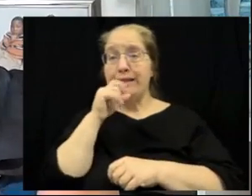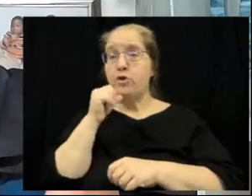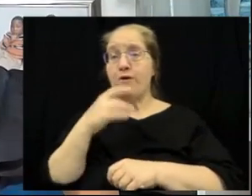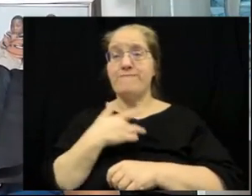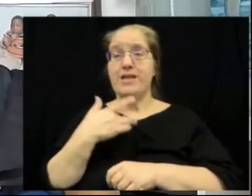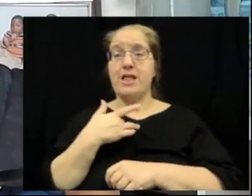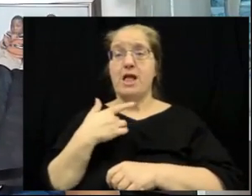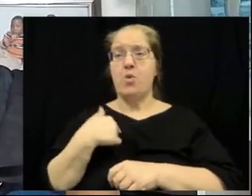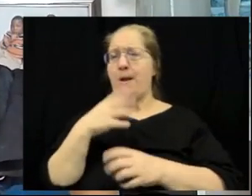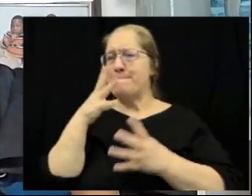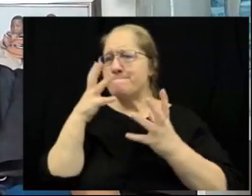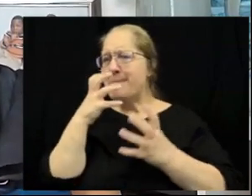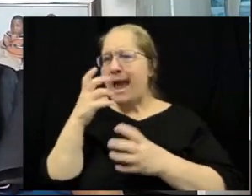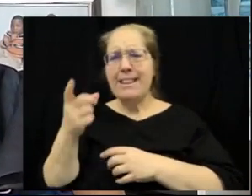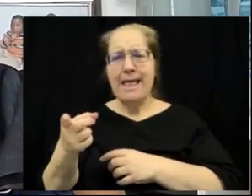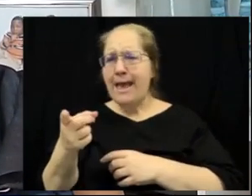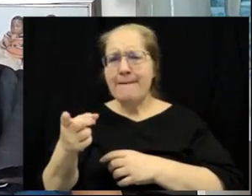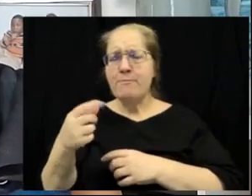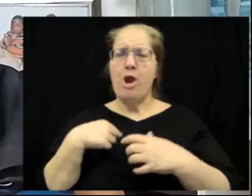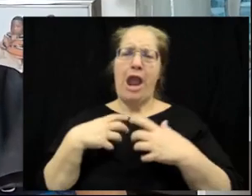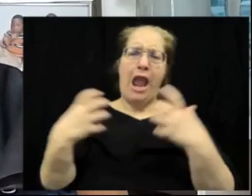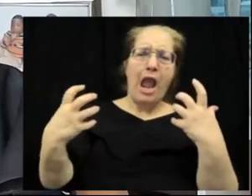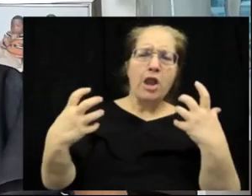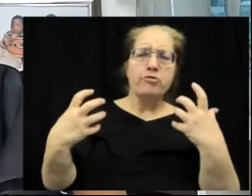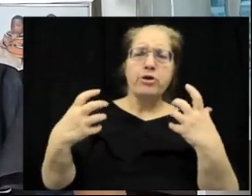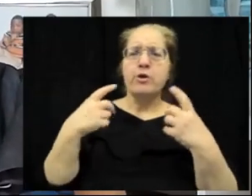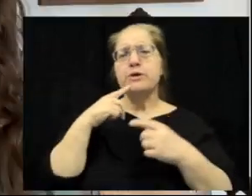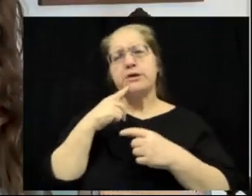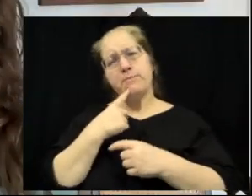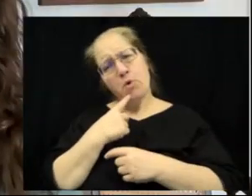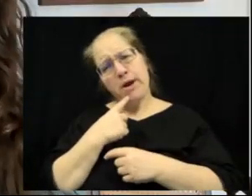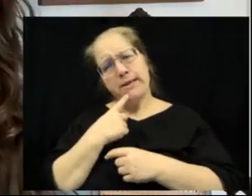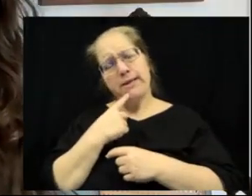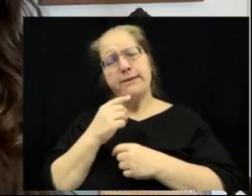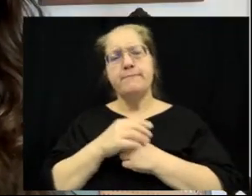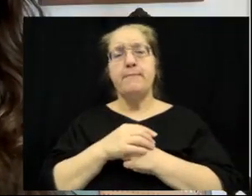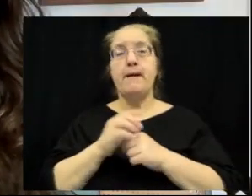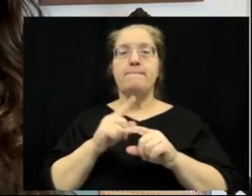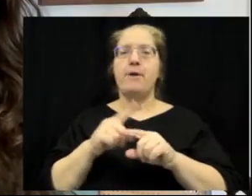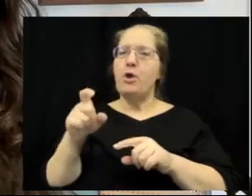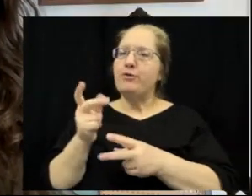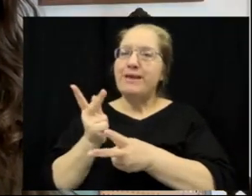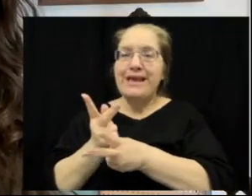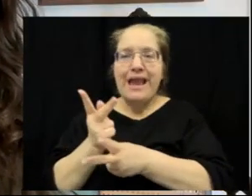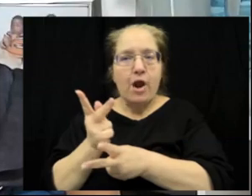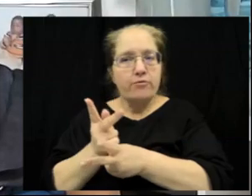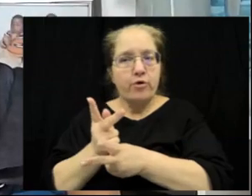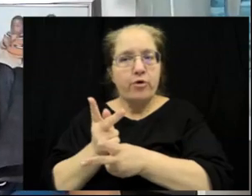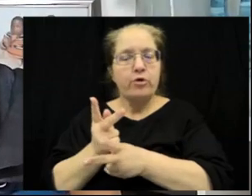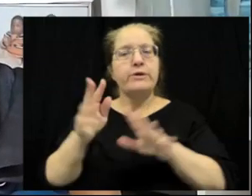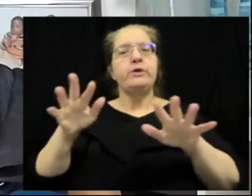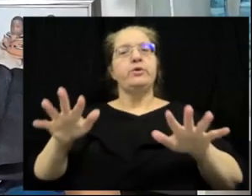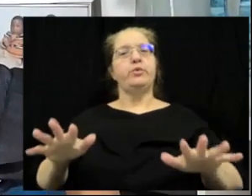like we're mad at them, we're angry, we're disappointed. So we have to be careful to keep our